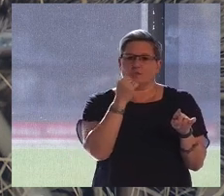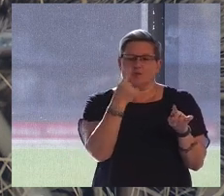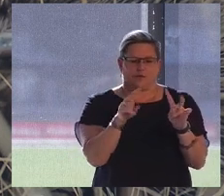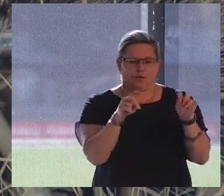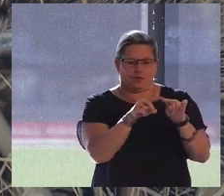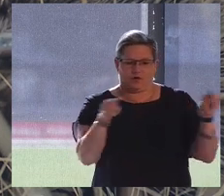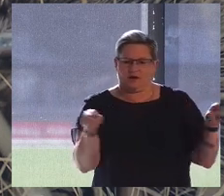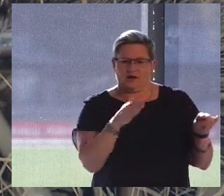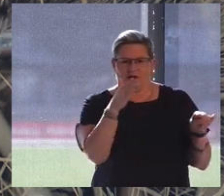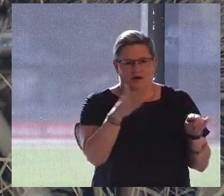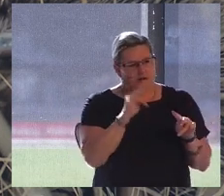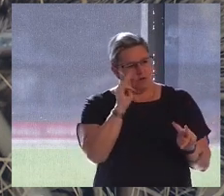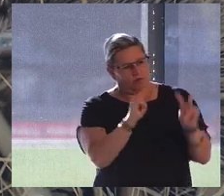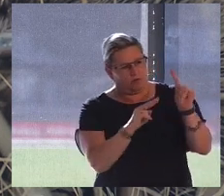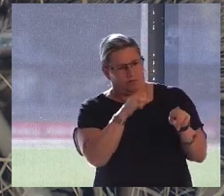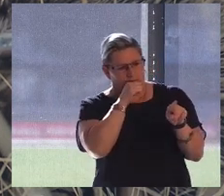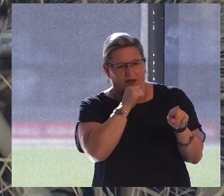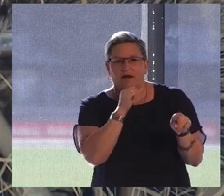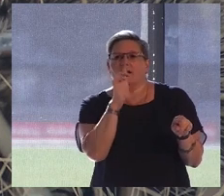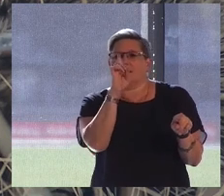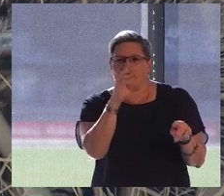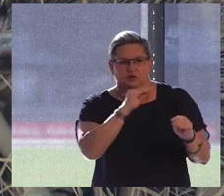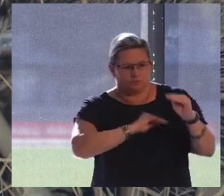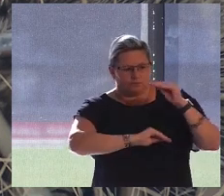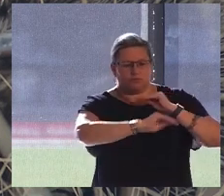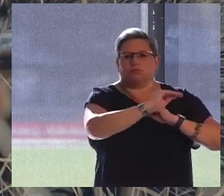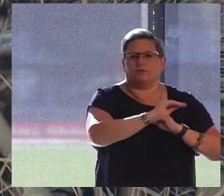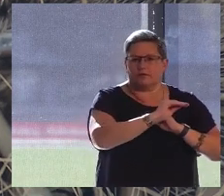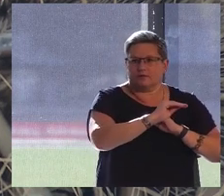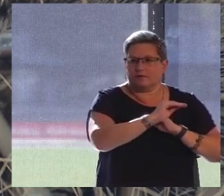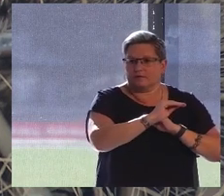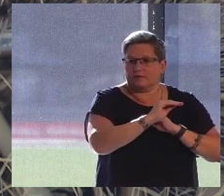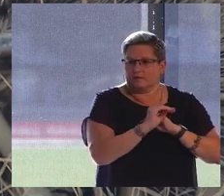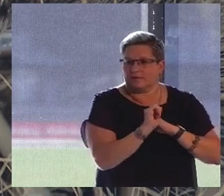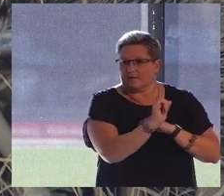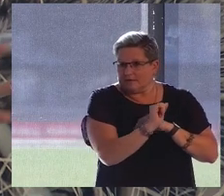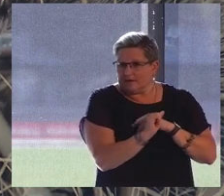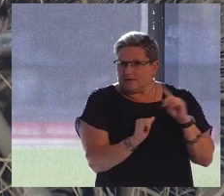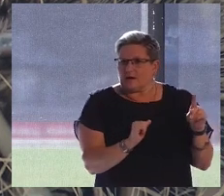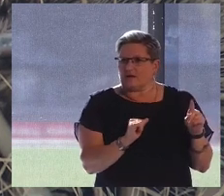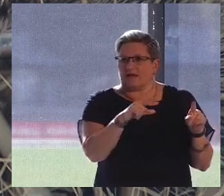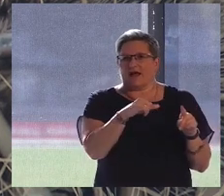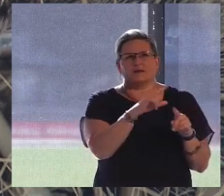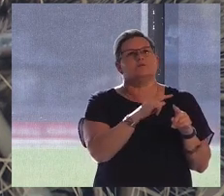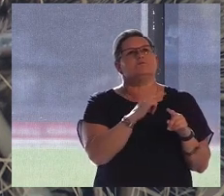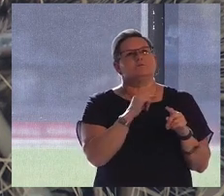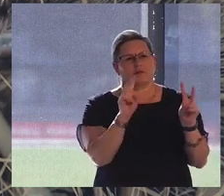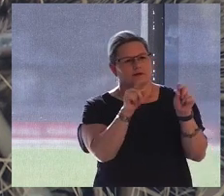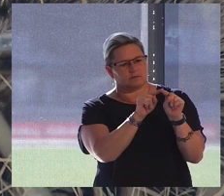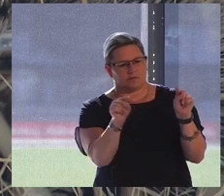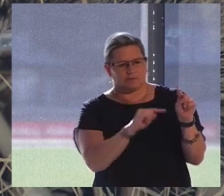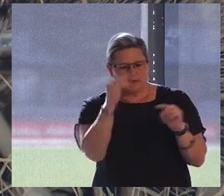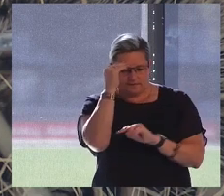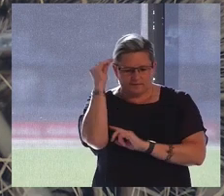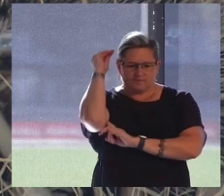in his shoes. It really resonated with me. And when I reflect on my earlier work in the climate and nature